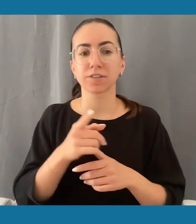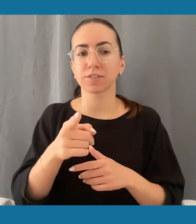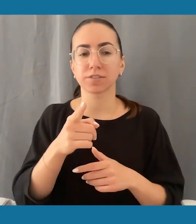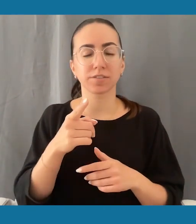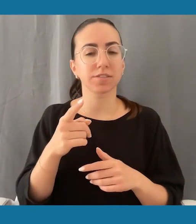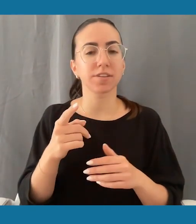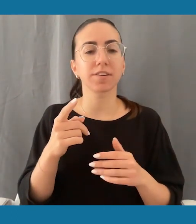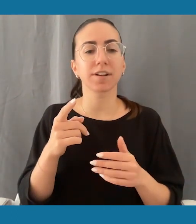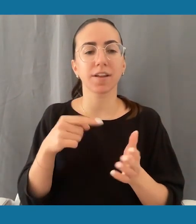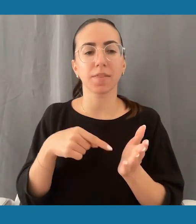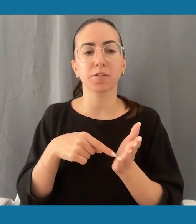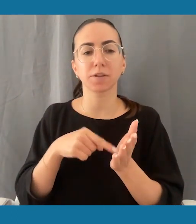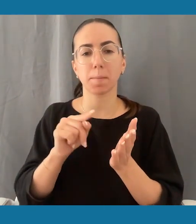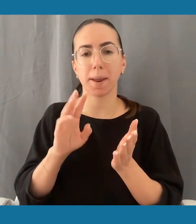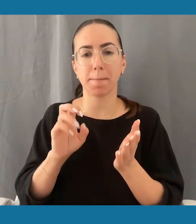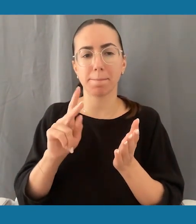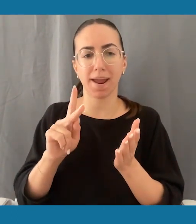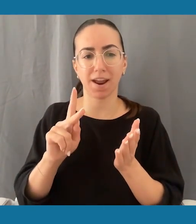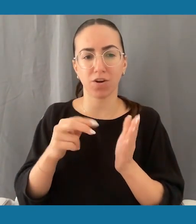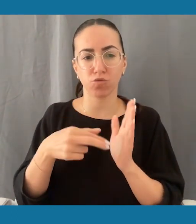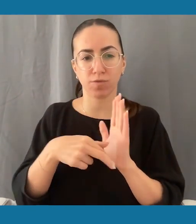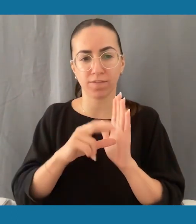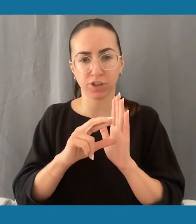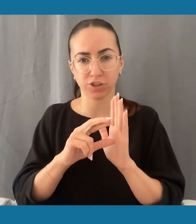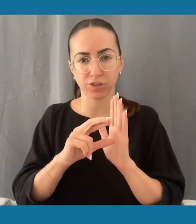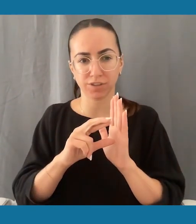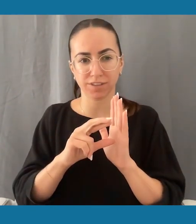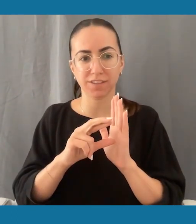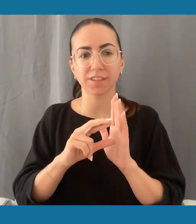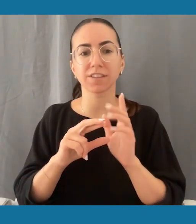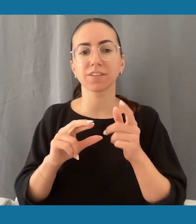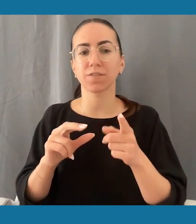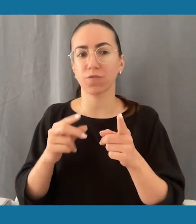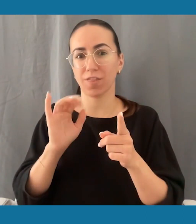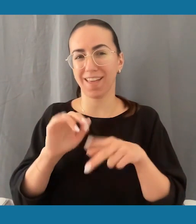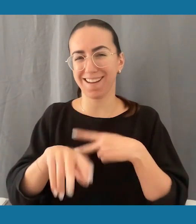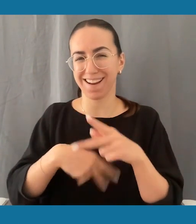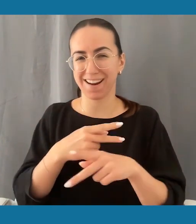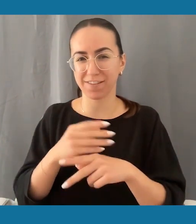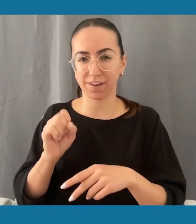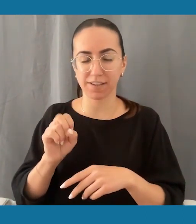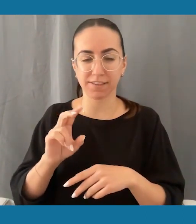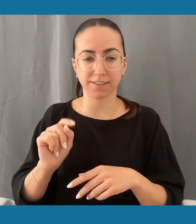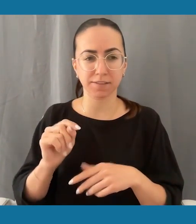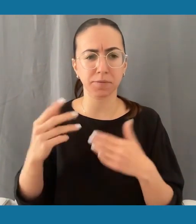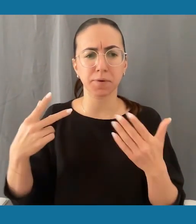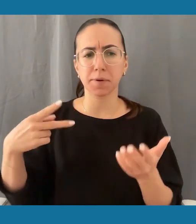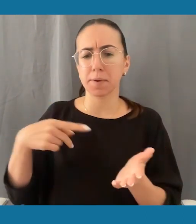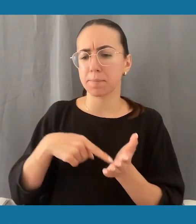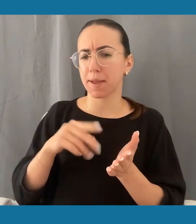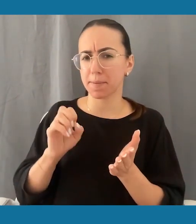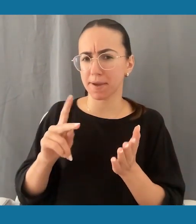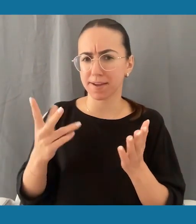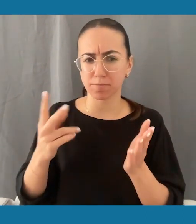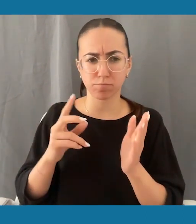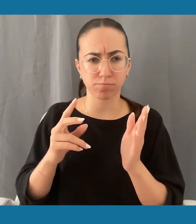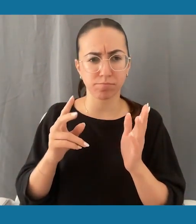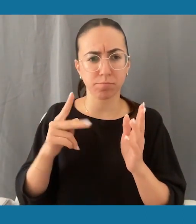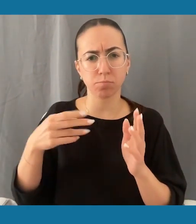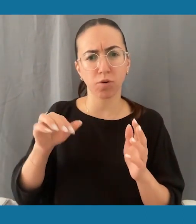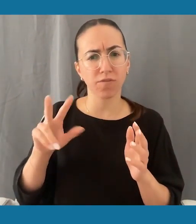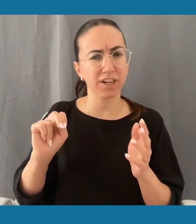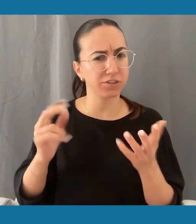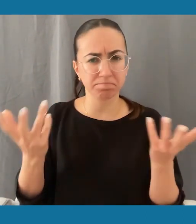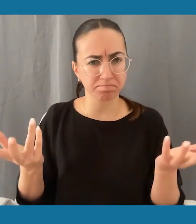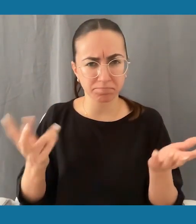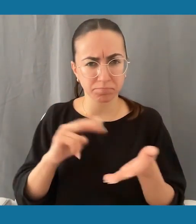that there is a payback provision in first party special needs trusts. What is a payback provision? A payback